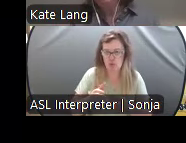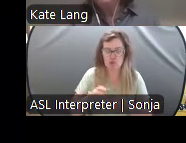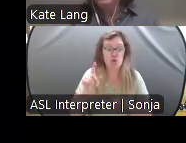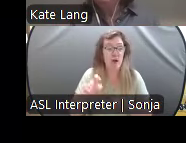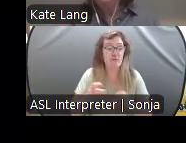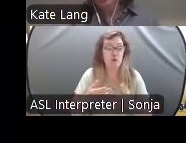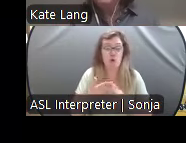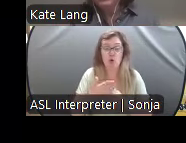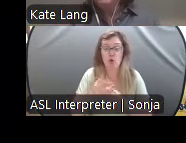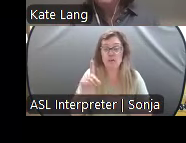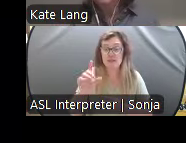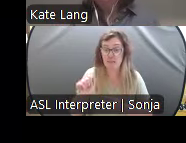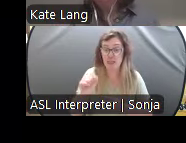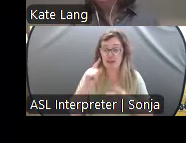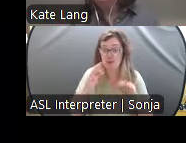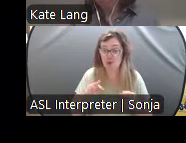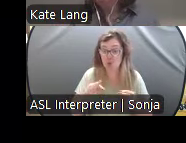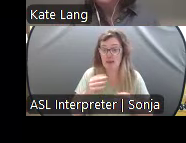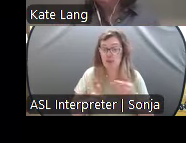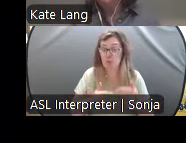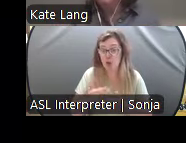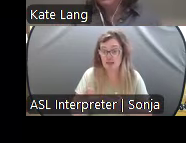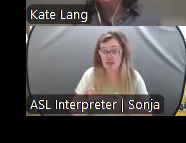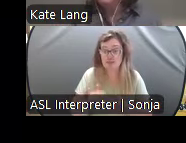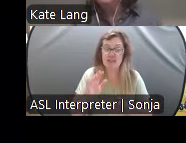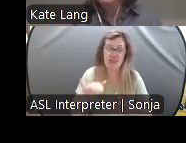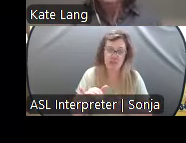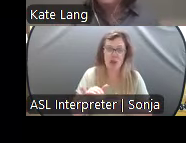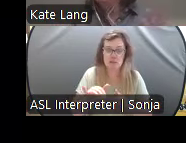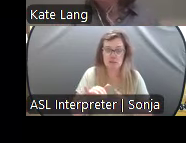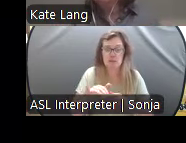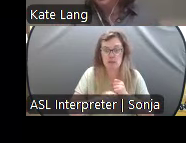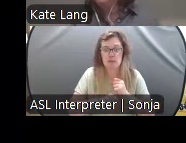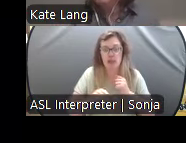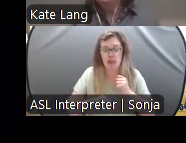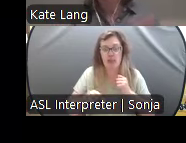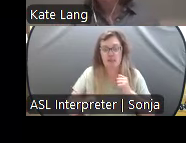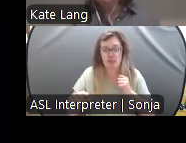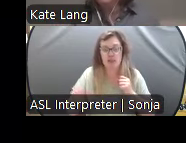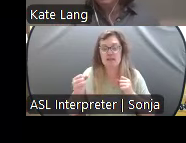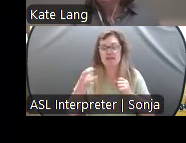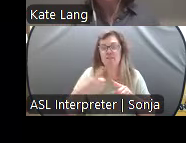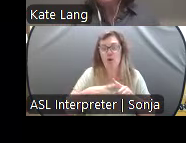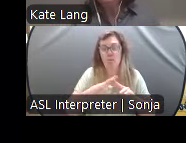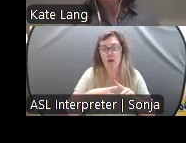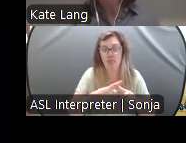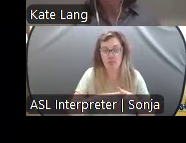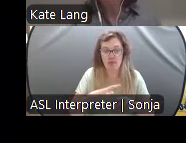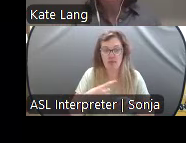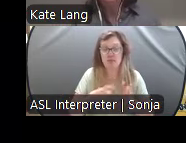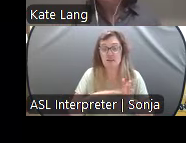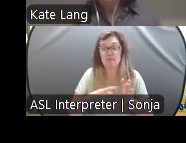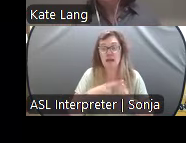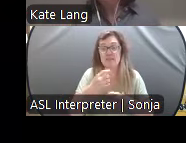disability determination process, which can be quite lengthy, can take months sometimes even